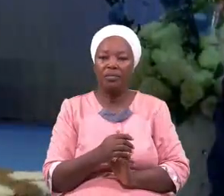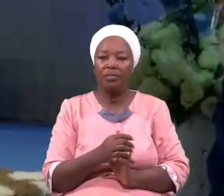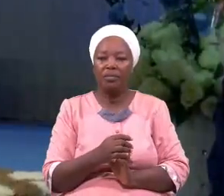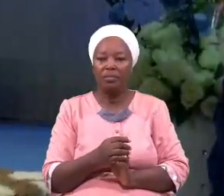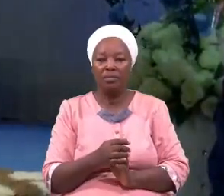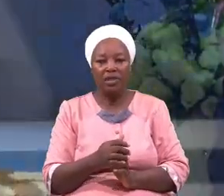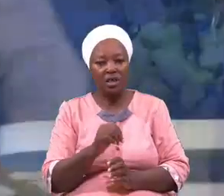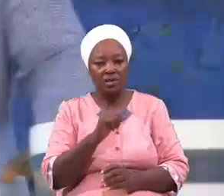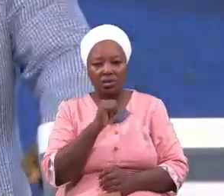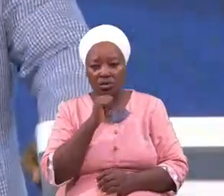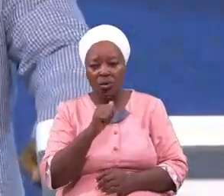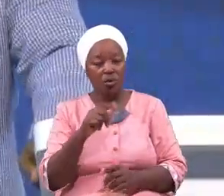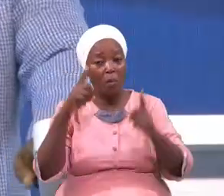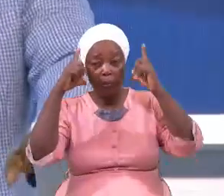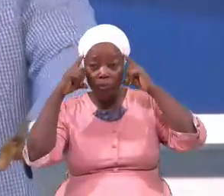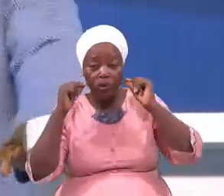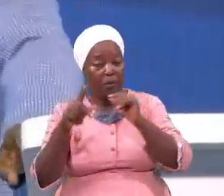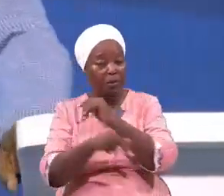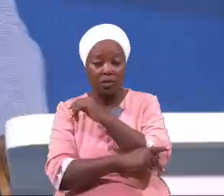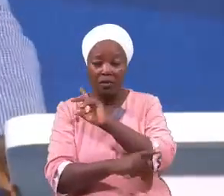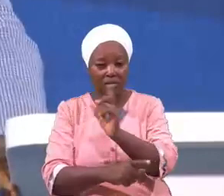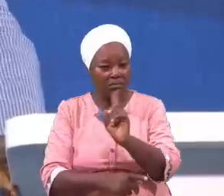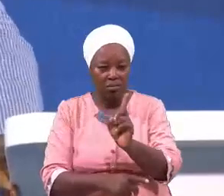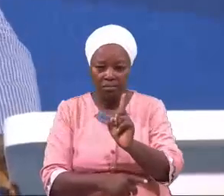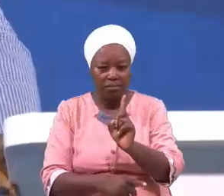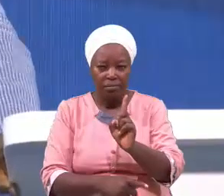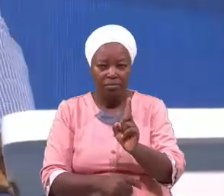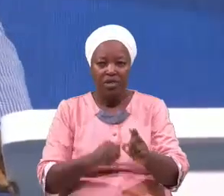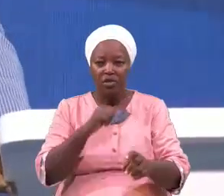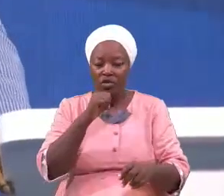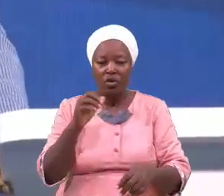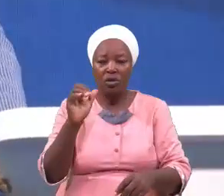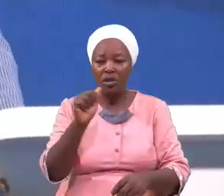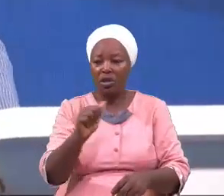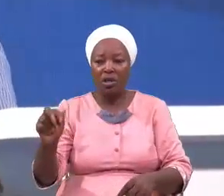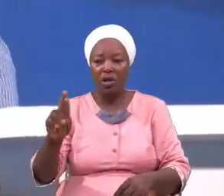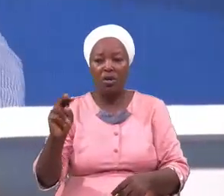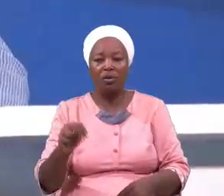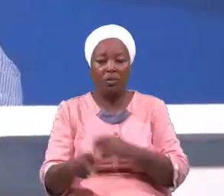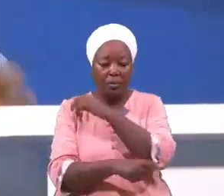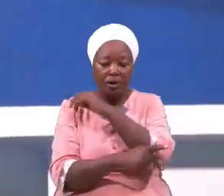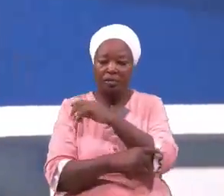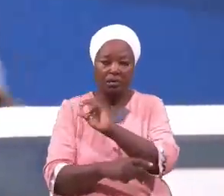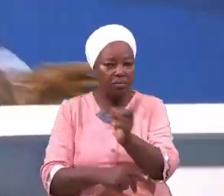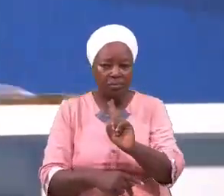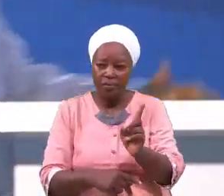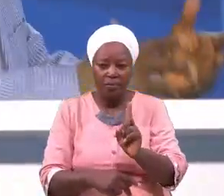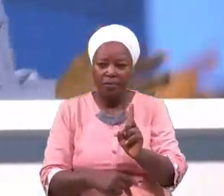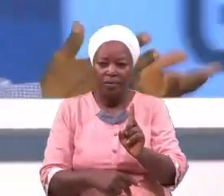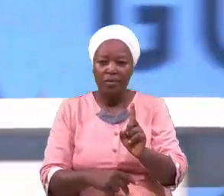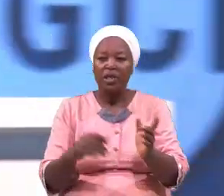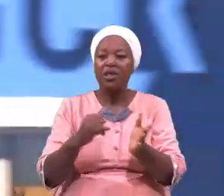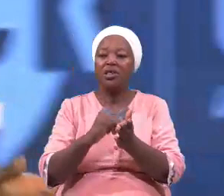Not Moses' Passover. Not Aaron's Passover. It is